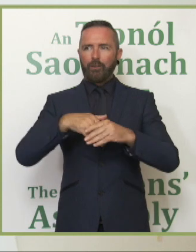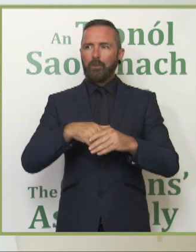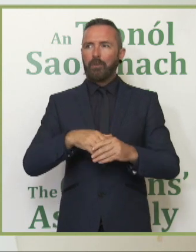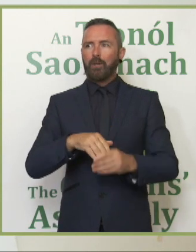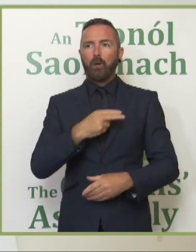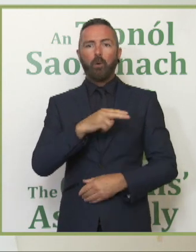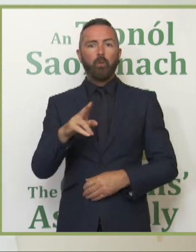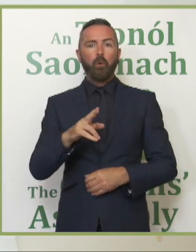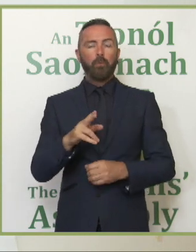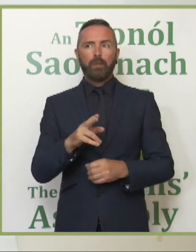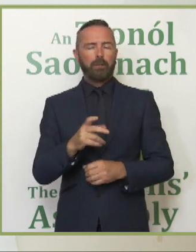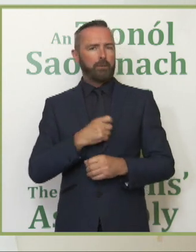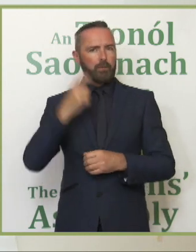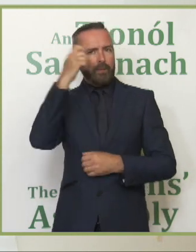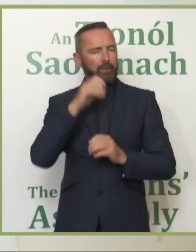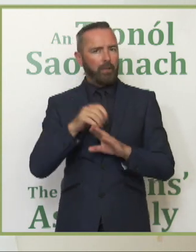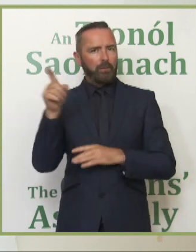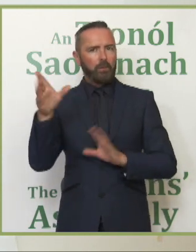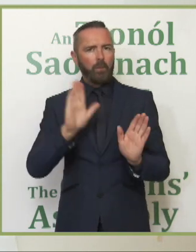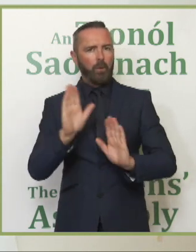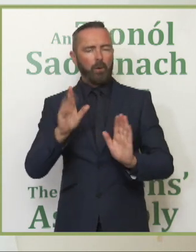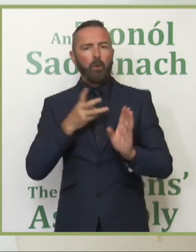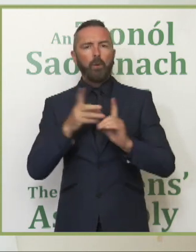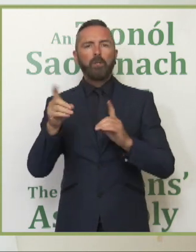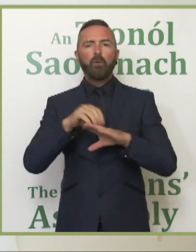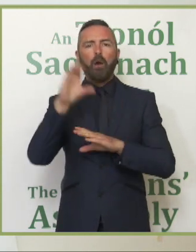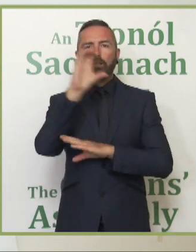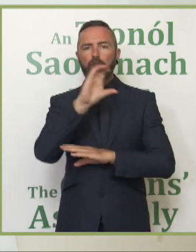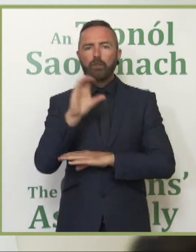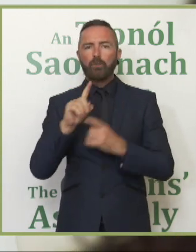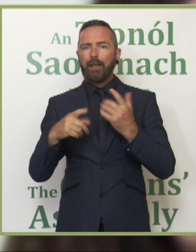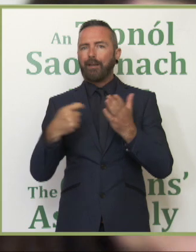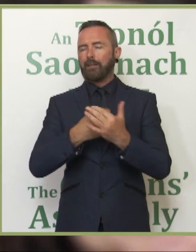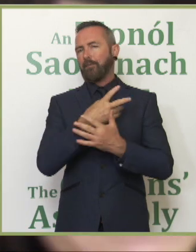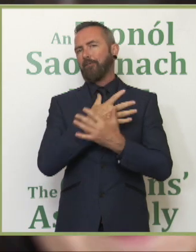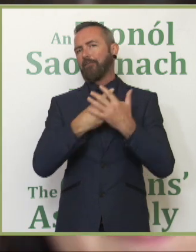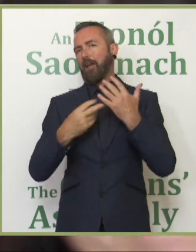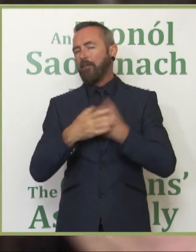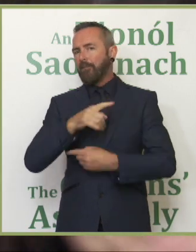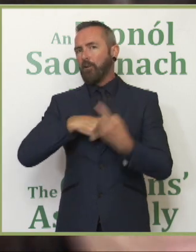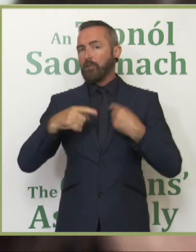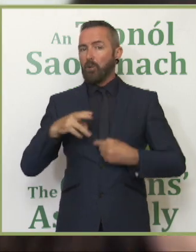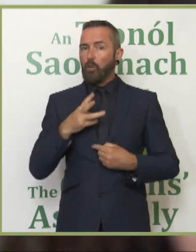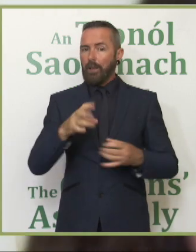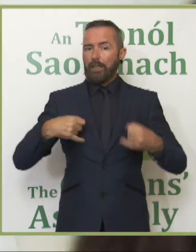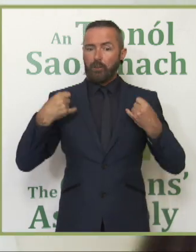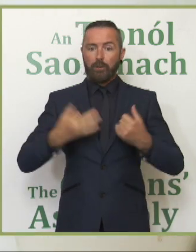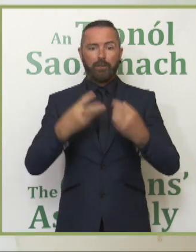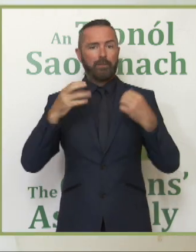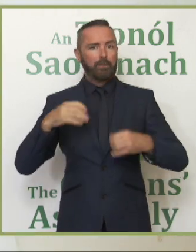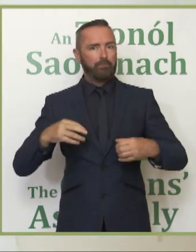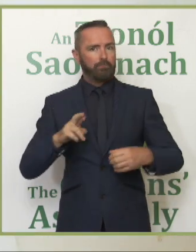it won't be over demanding on our time. It will be done by Zoom, and it will add huge value for us, and I think you will enjoy it. So if